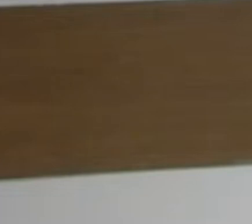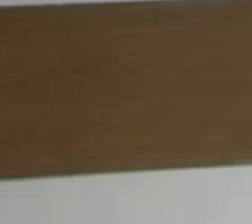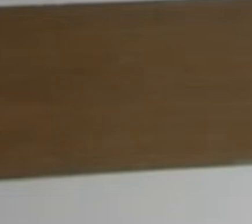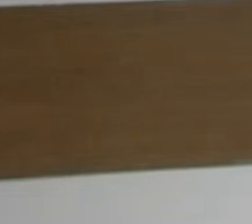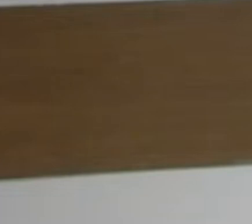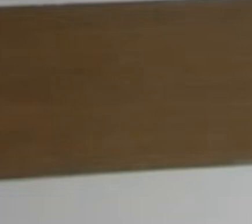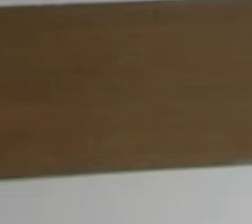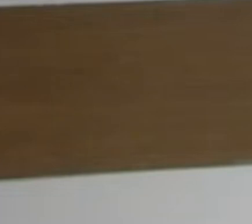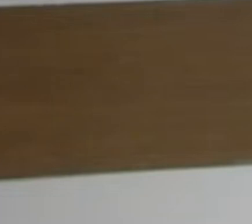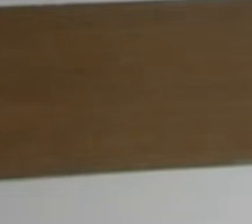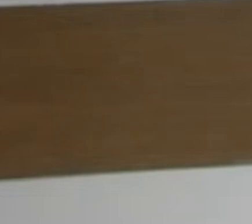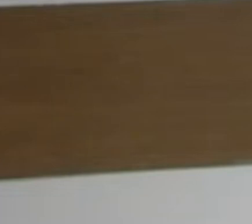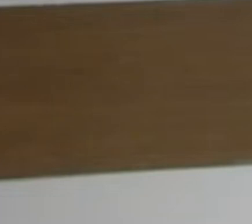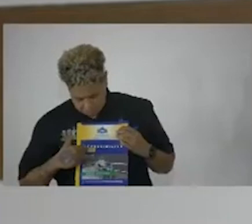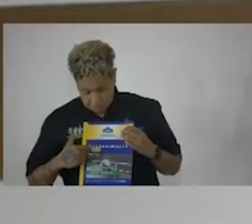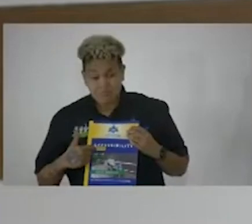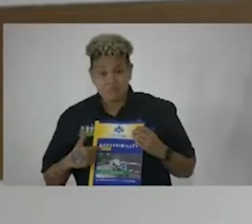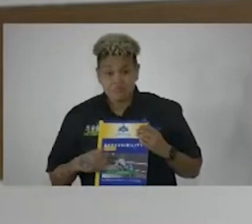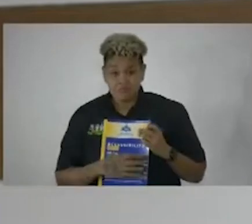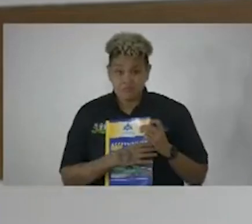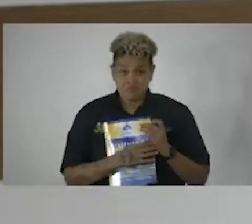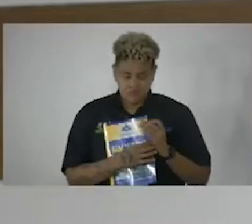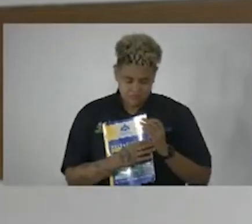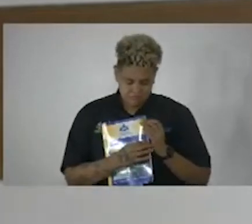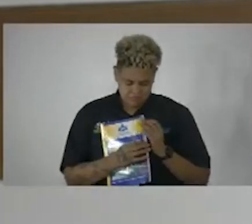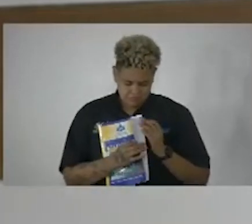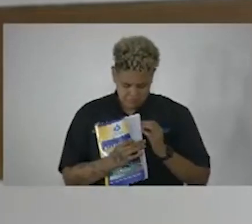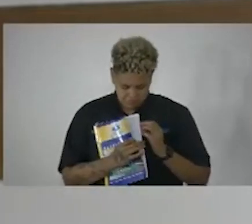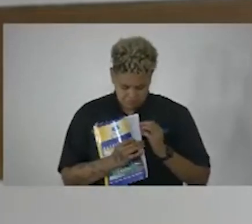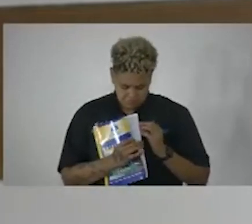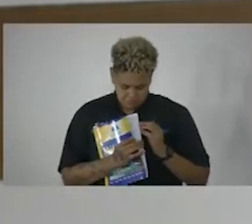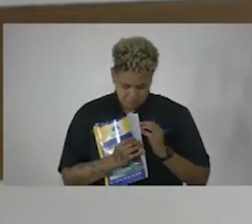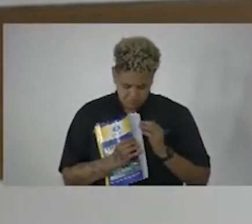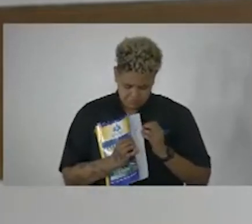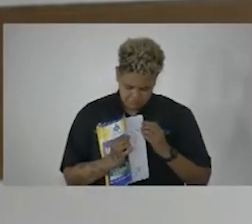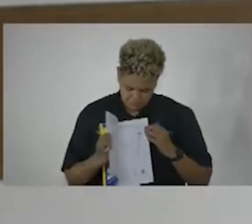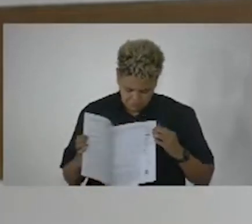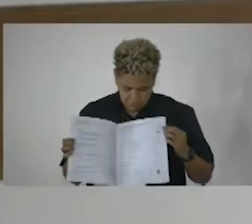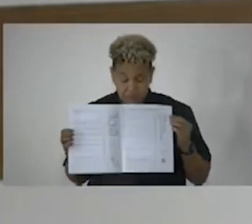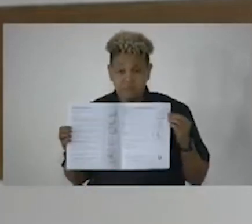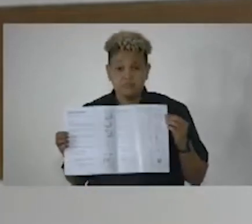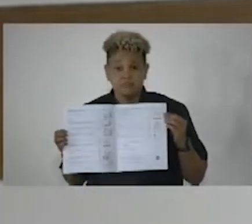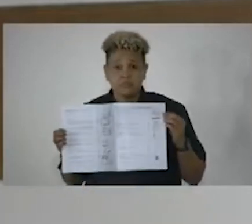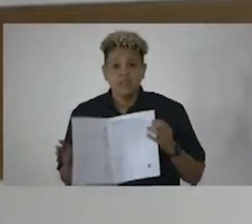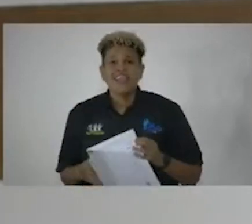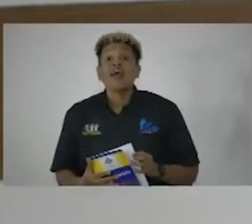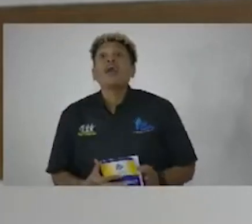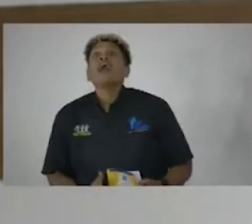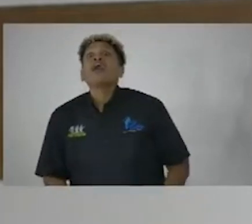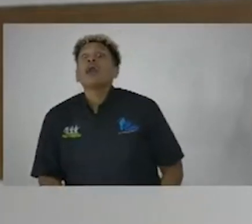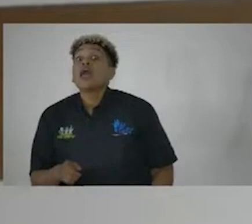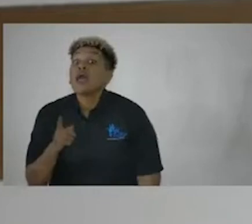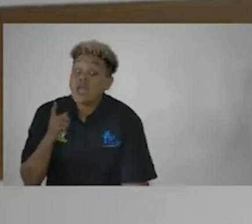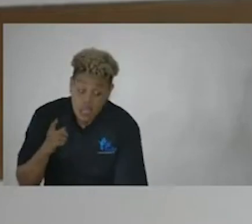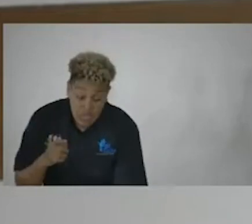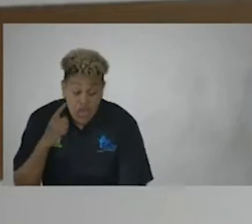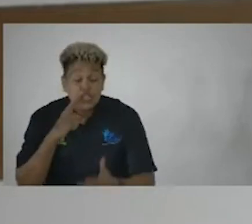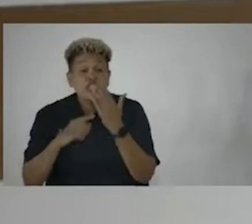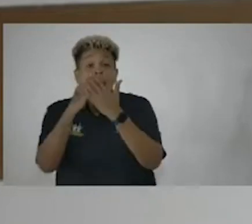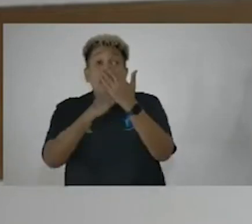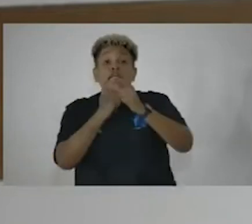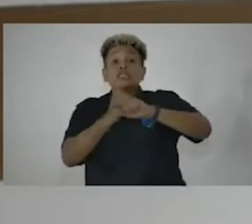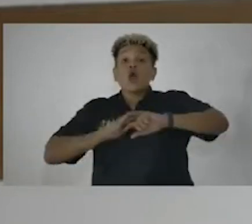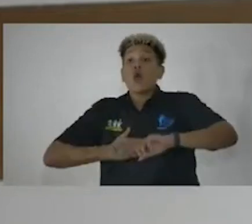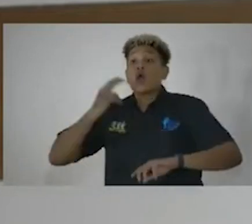in spaces and areas where they have previously been challenged. This is, in our